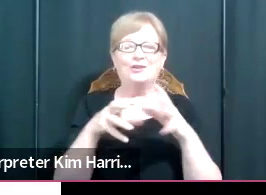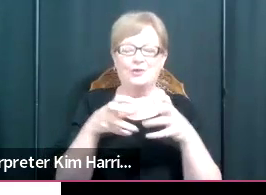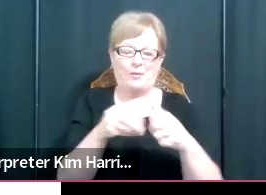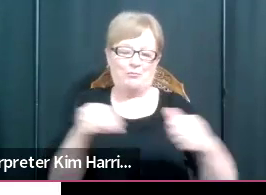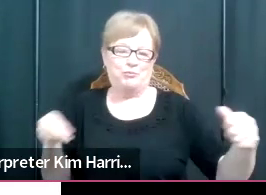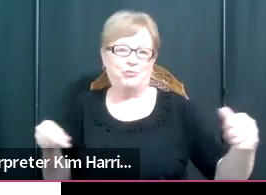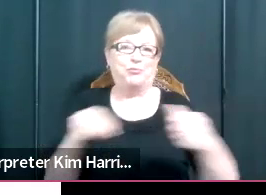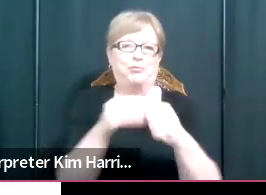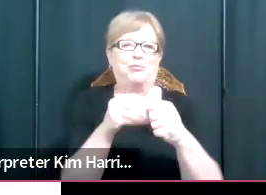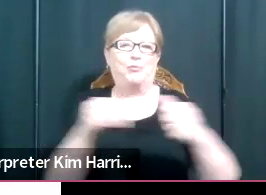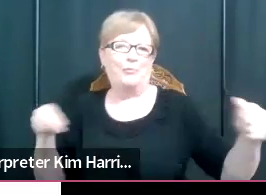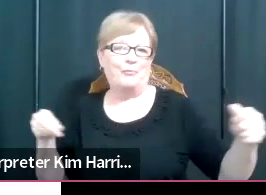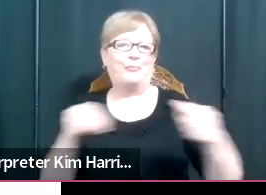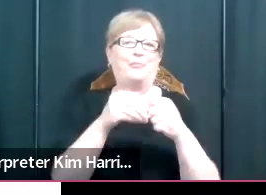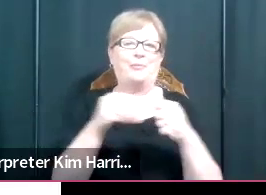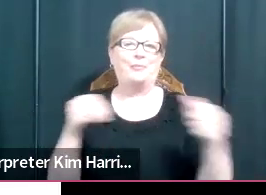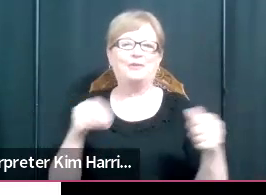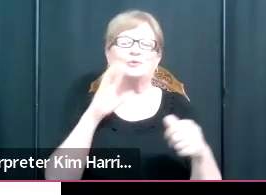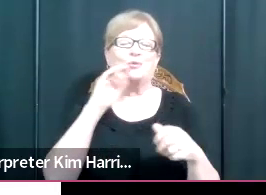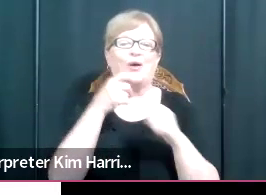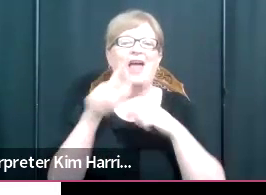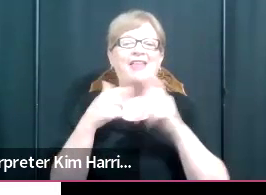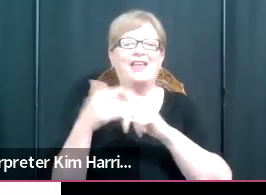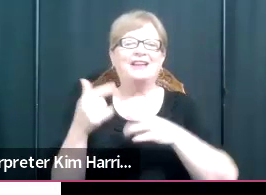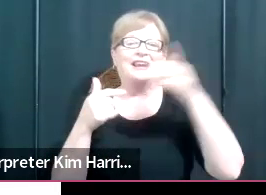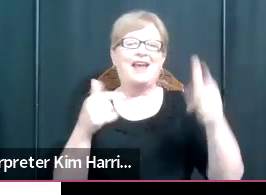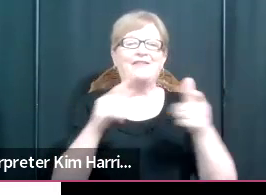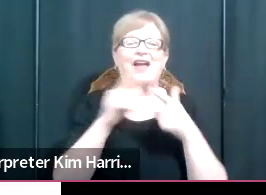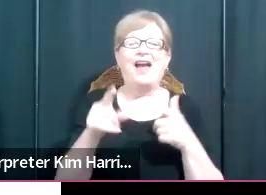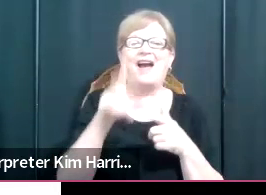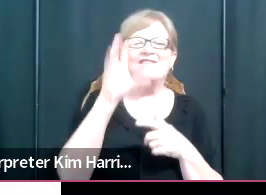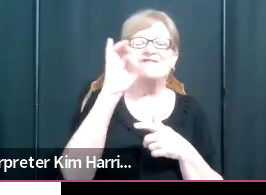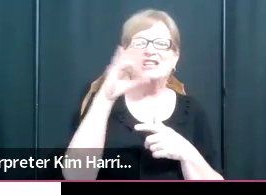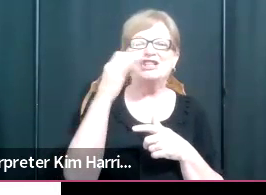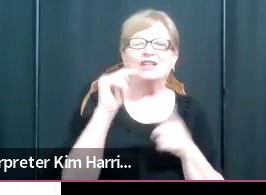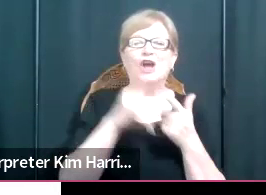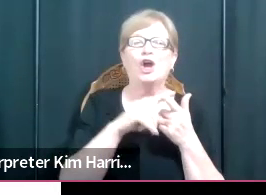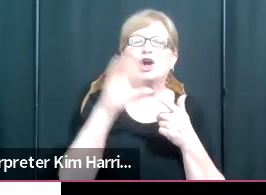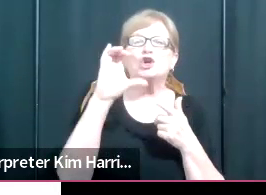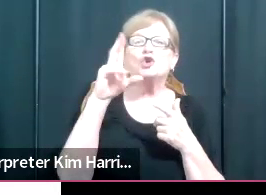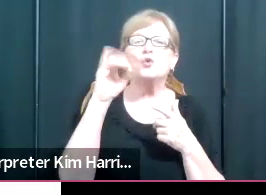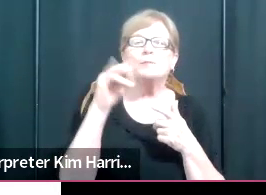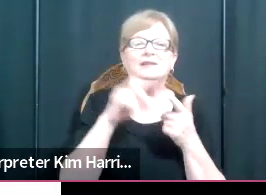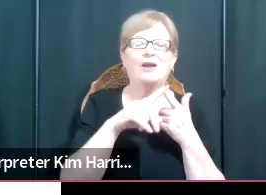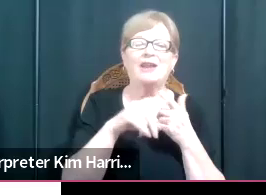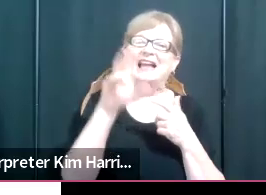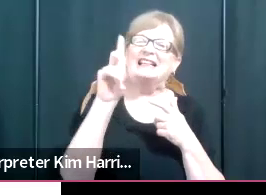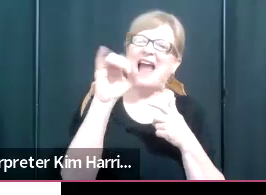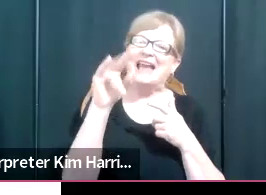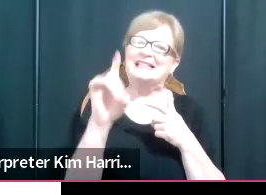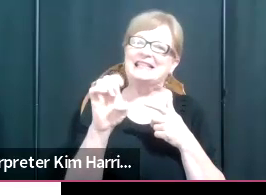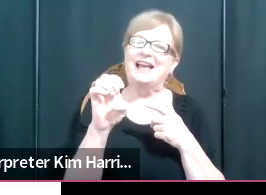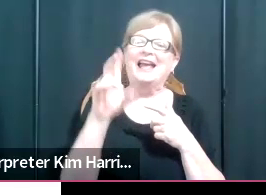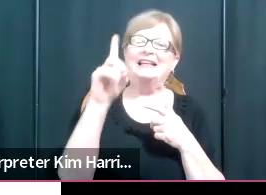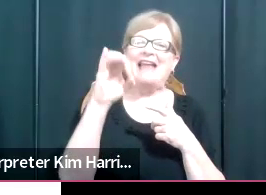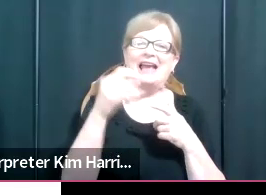back and forth. And then to the left of that, we have some fidget cubes. These are little dice shape or cube shape fidgets that